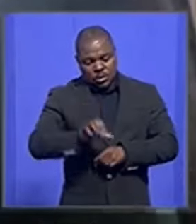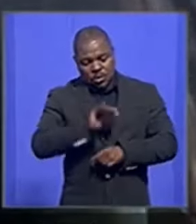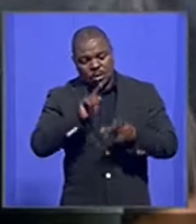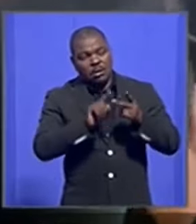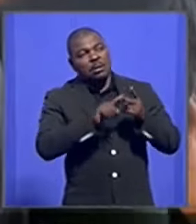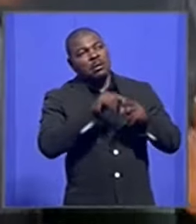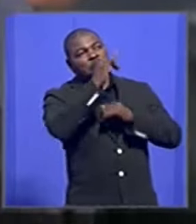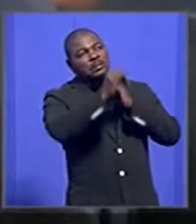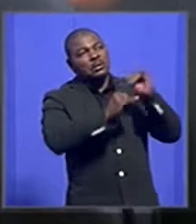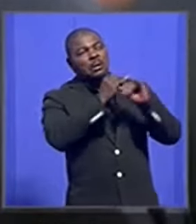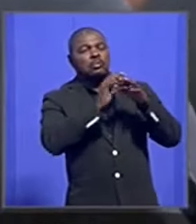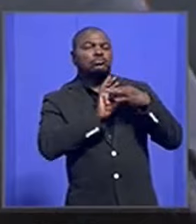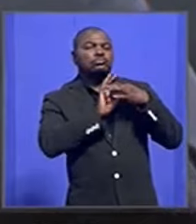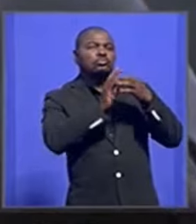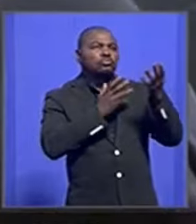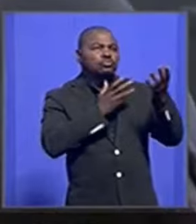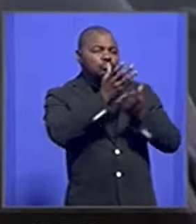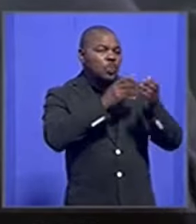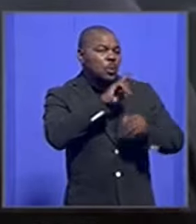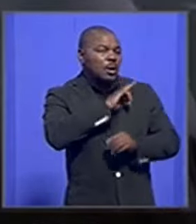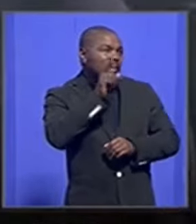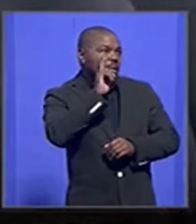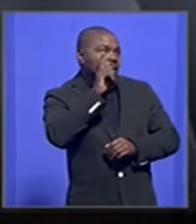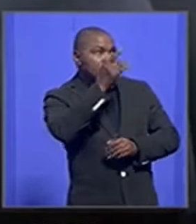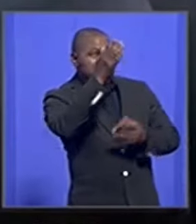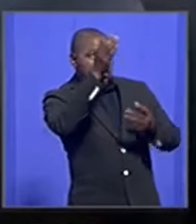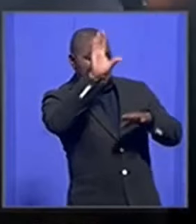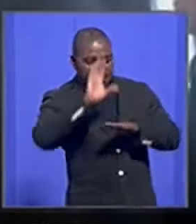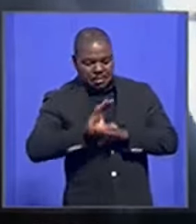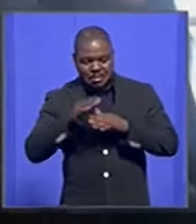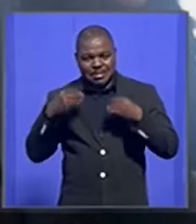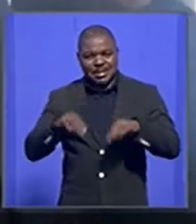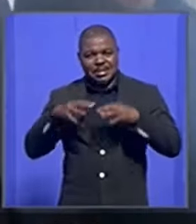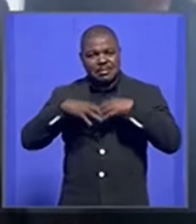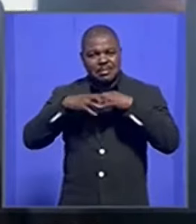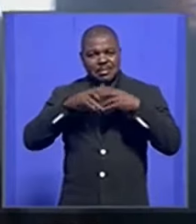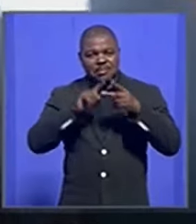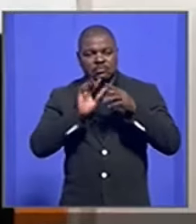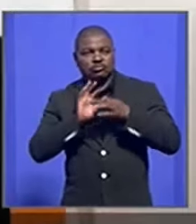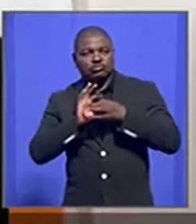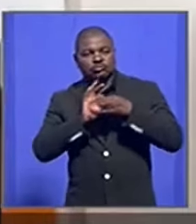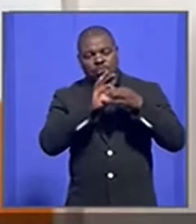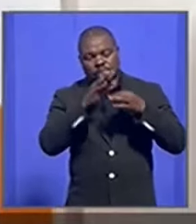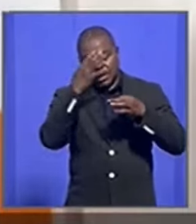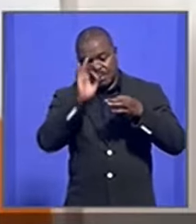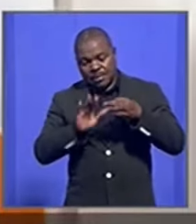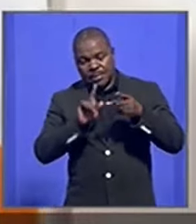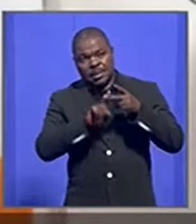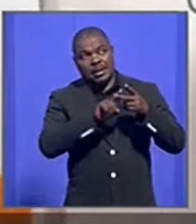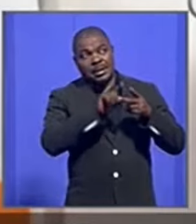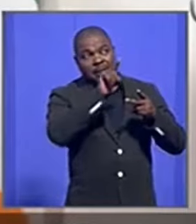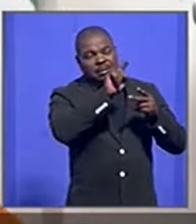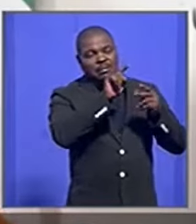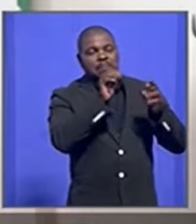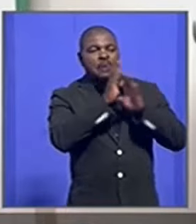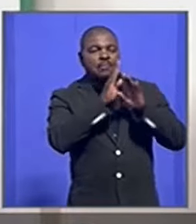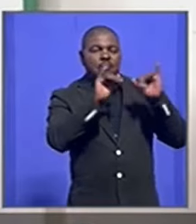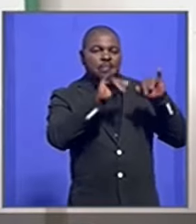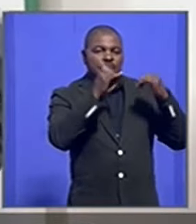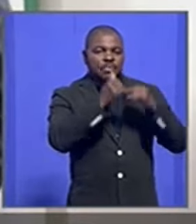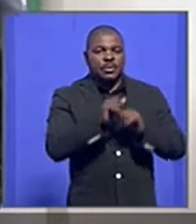dinageng tsa boditšhabatšhaba go bona dipeeletso le go matlafatsa dikgolagano magareng ga puso le lephata la poraefete. Mashatileng